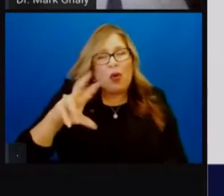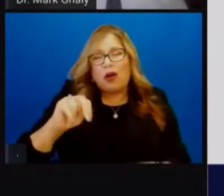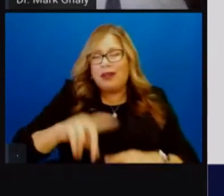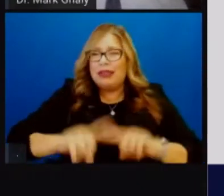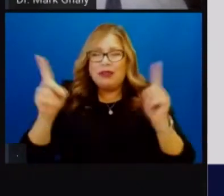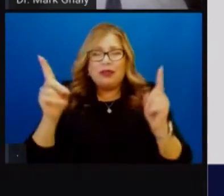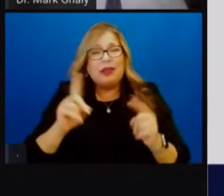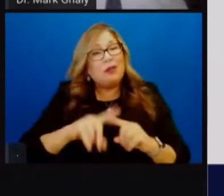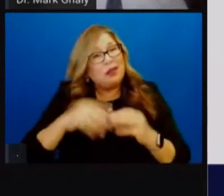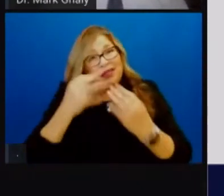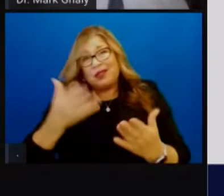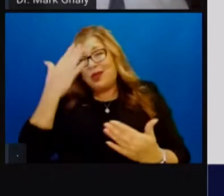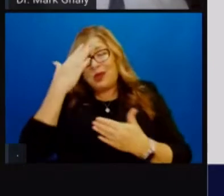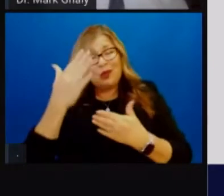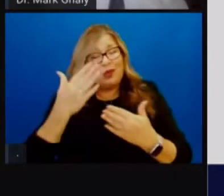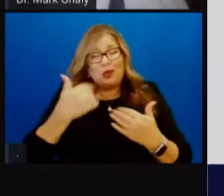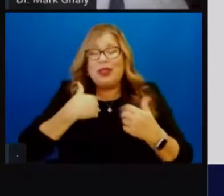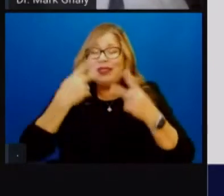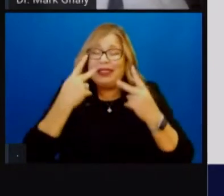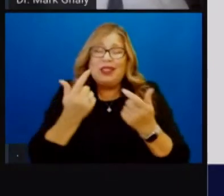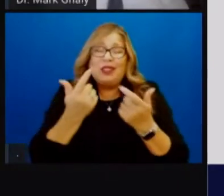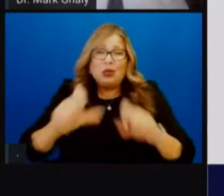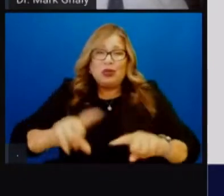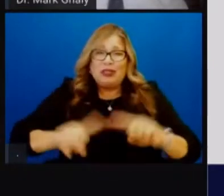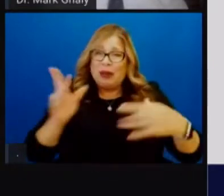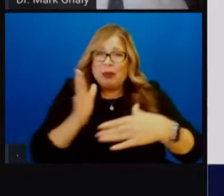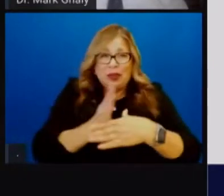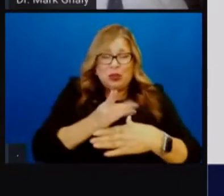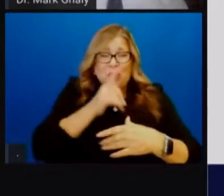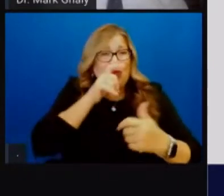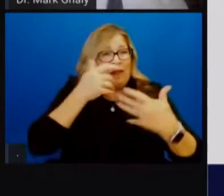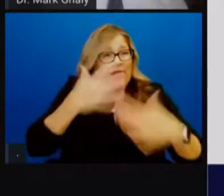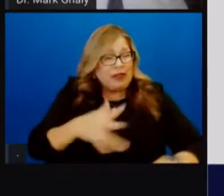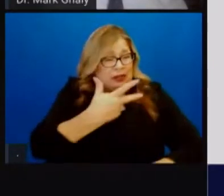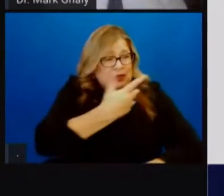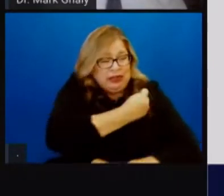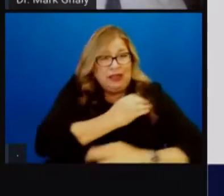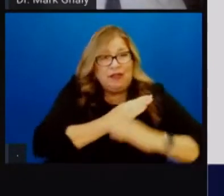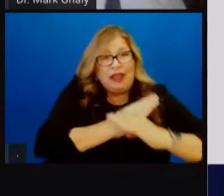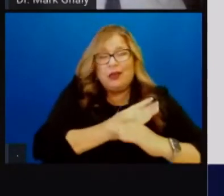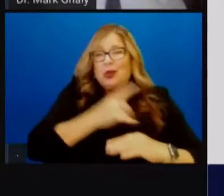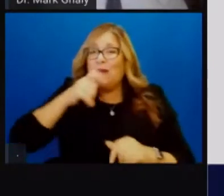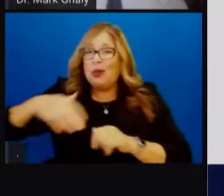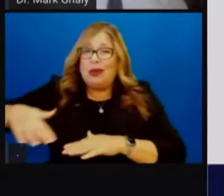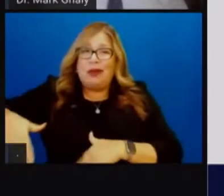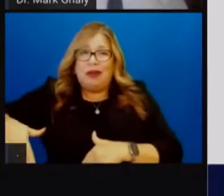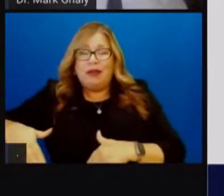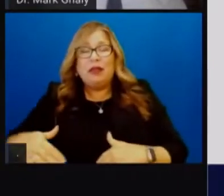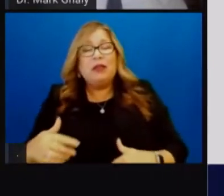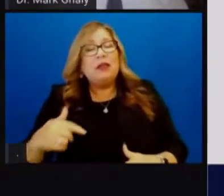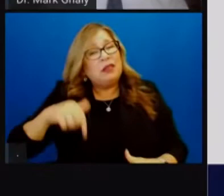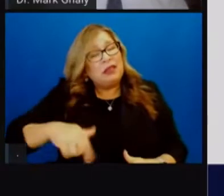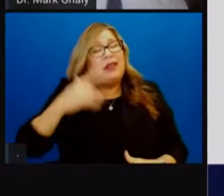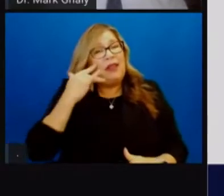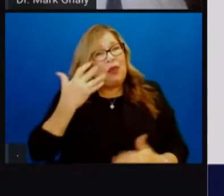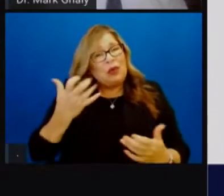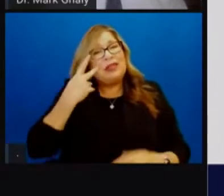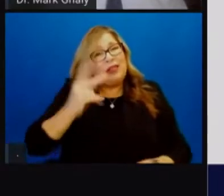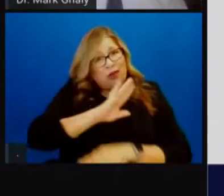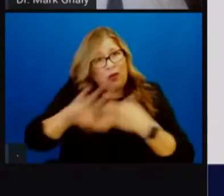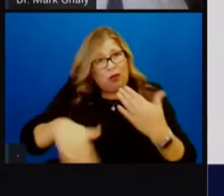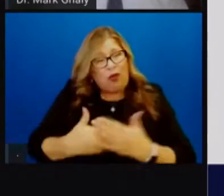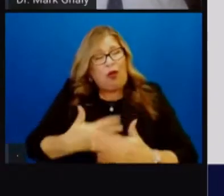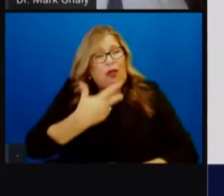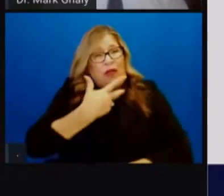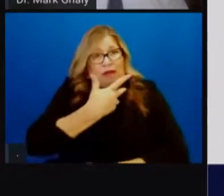unvaccinated, that California is not just a state that talks about getting to immunity, getting everyone vaccinated, but part of that is